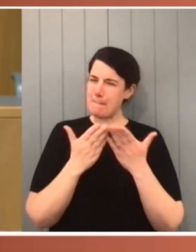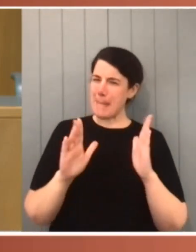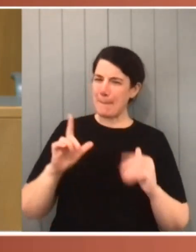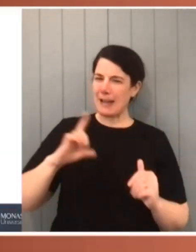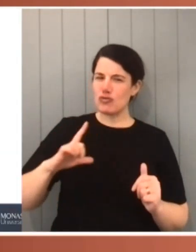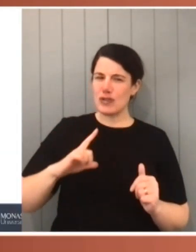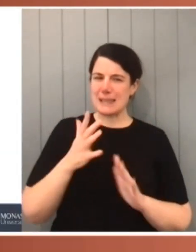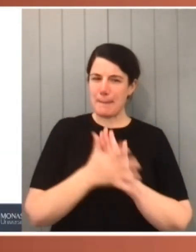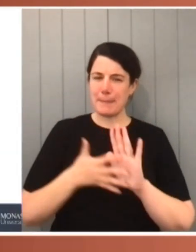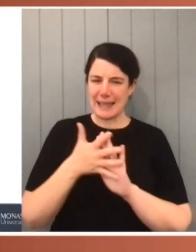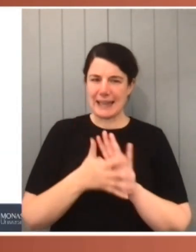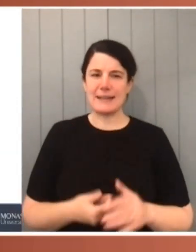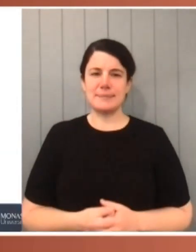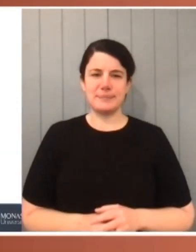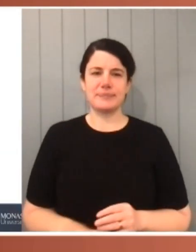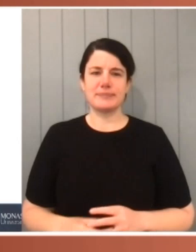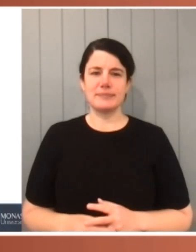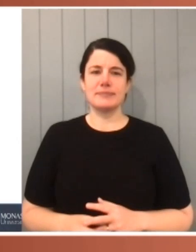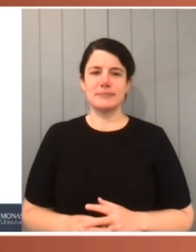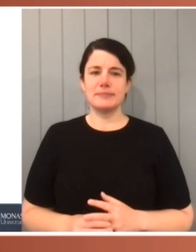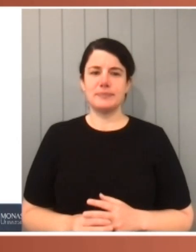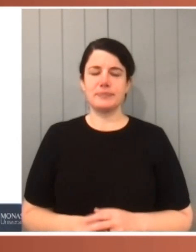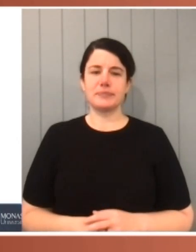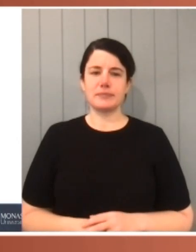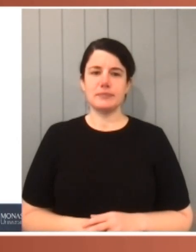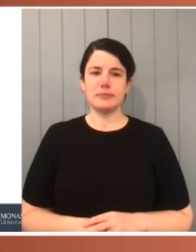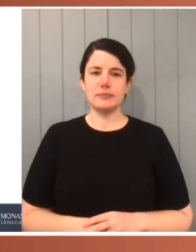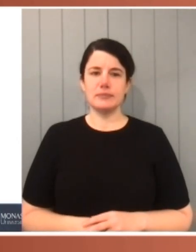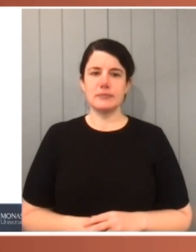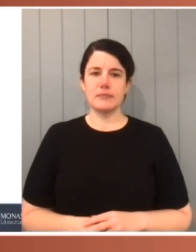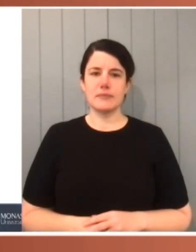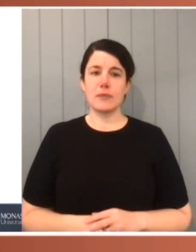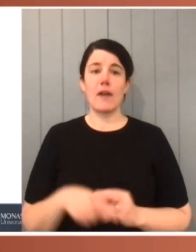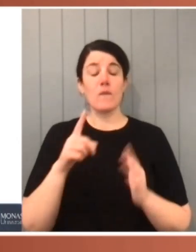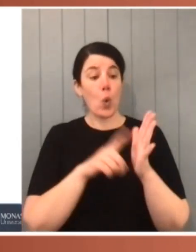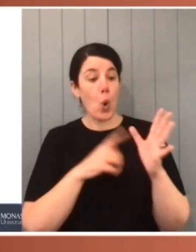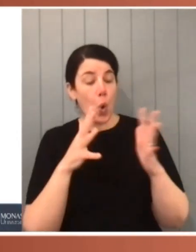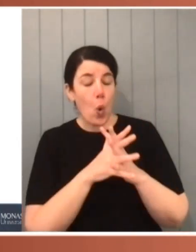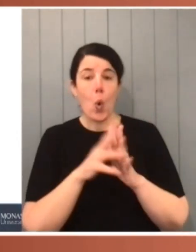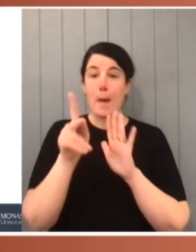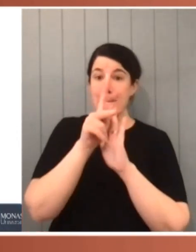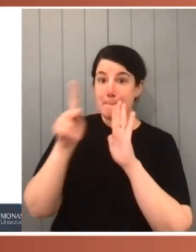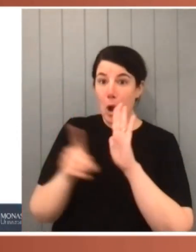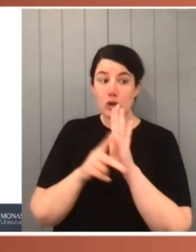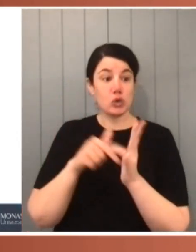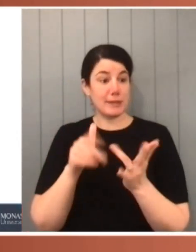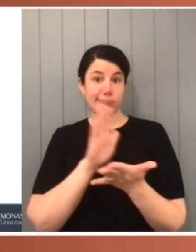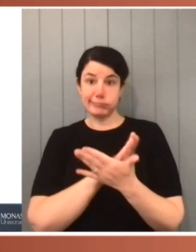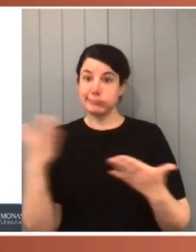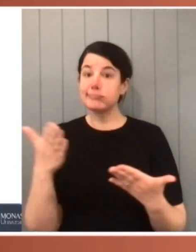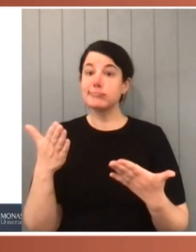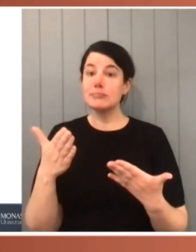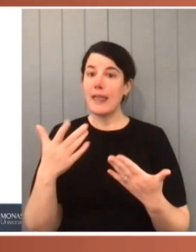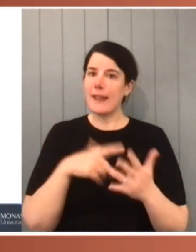the idea is that for laws, for policies to be legitimate in a society, they need to be justified